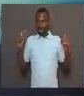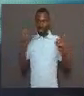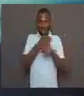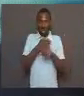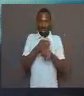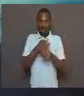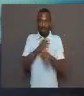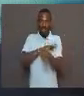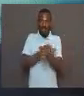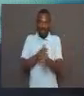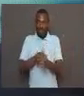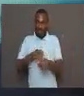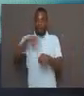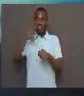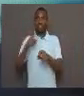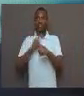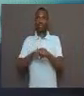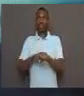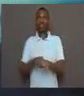their original shape.